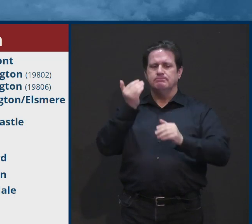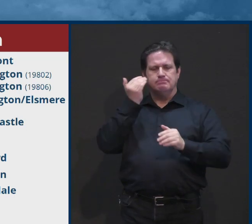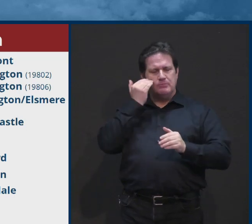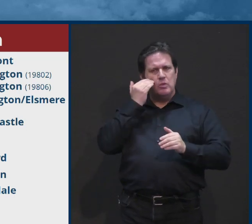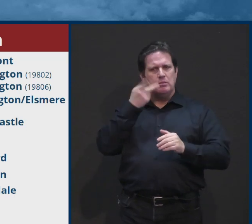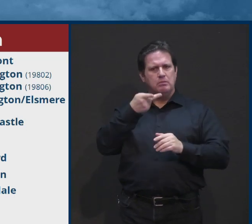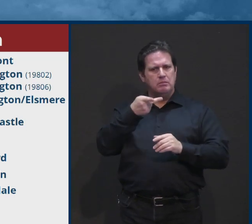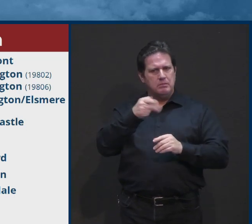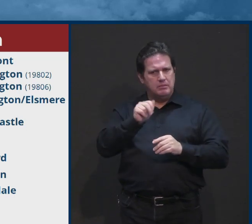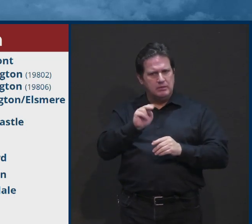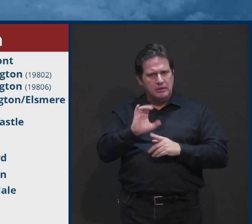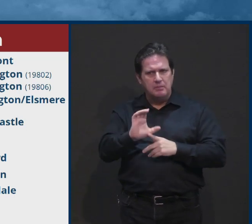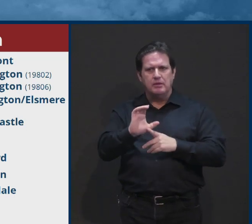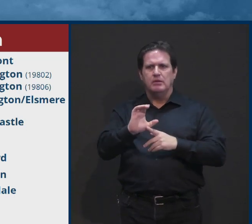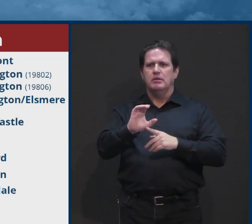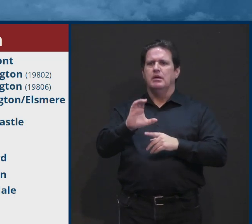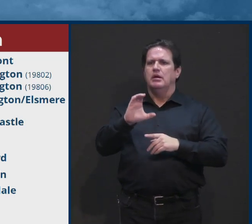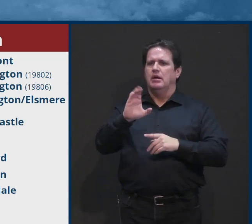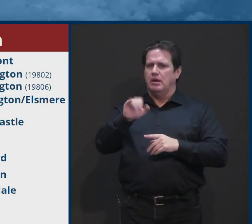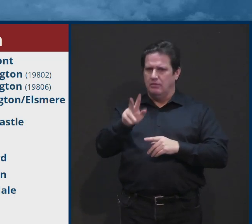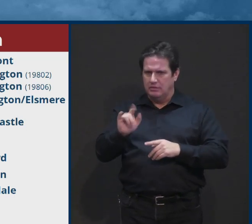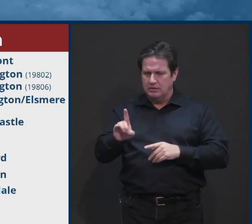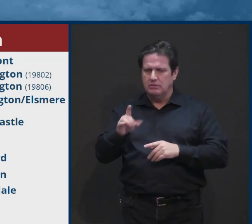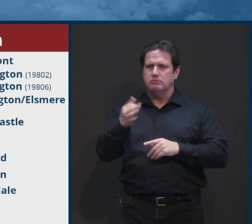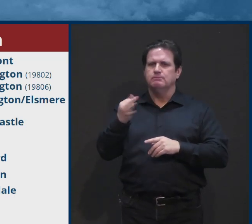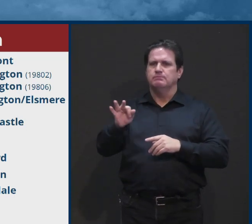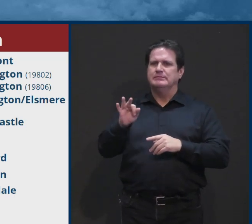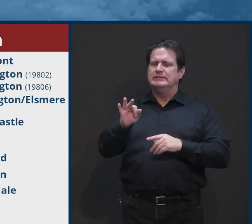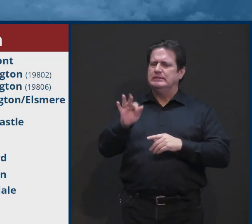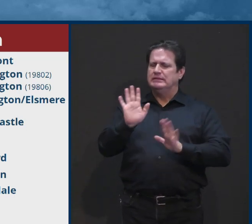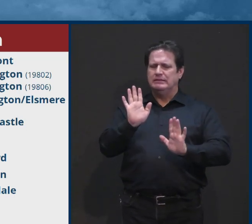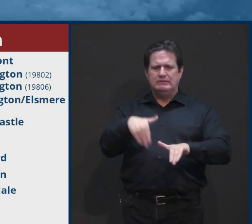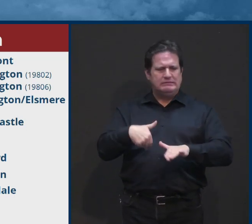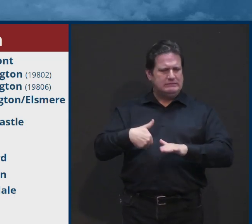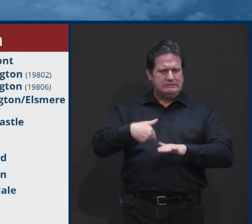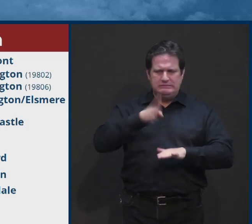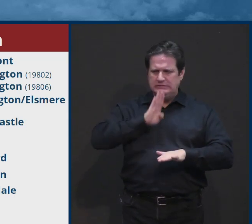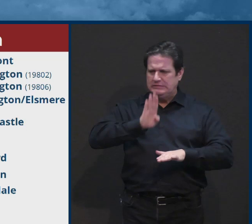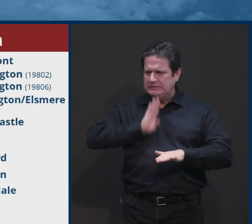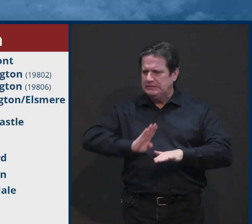this pandemic is a nuisance to most people. It's having